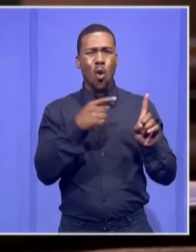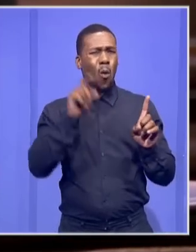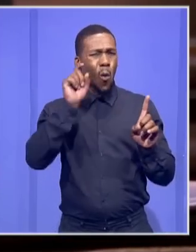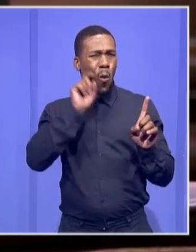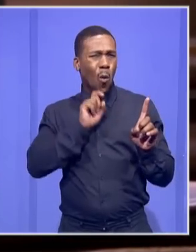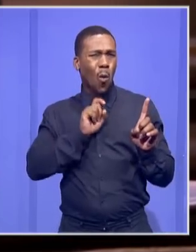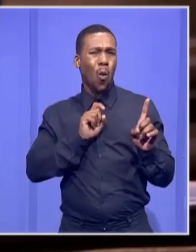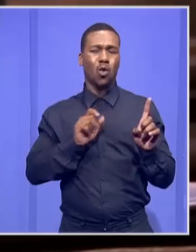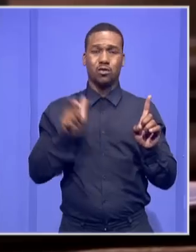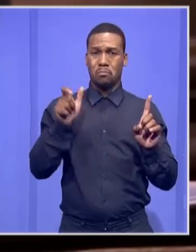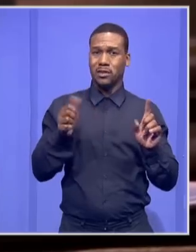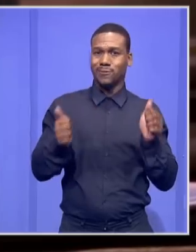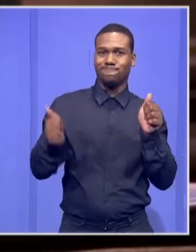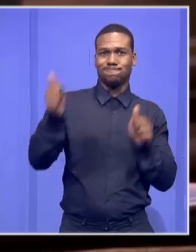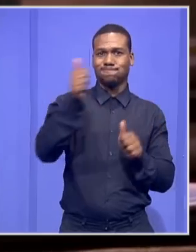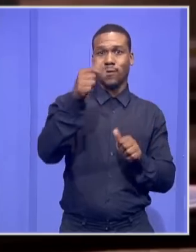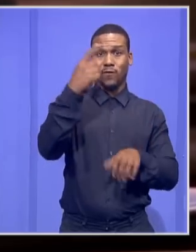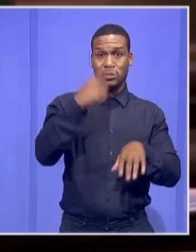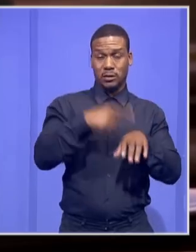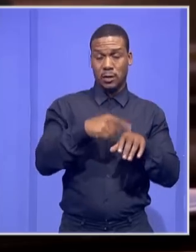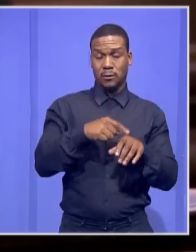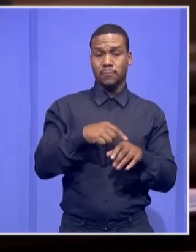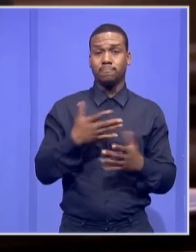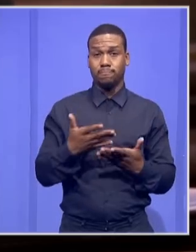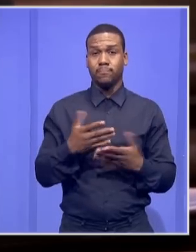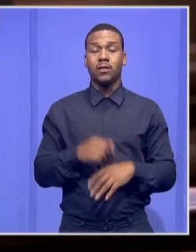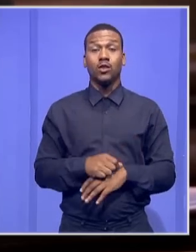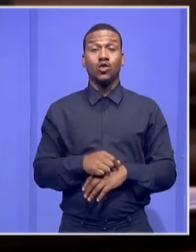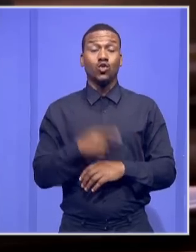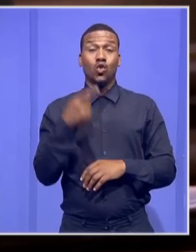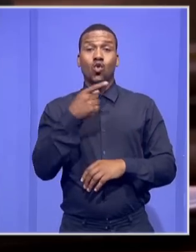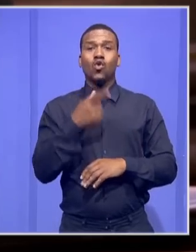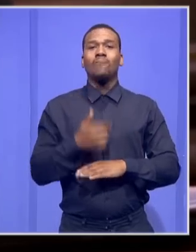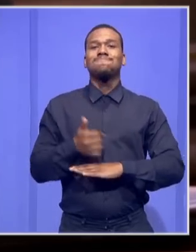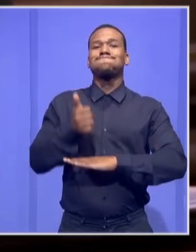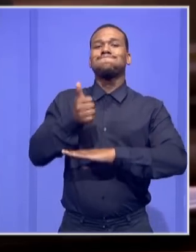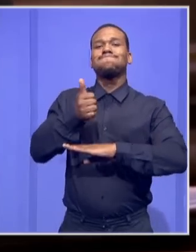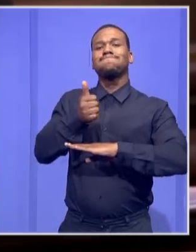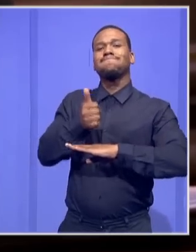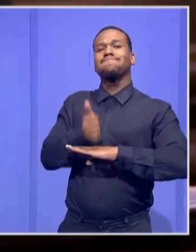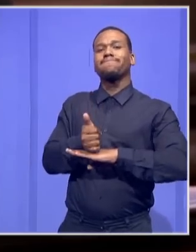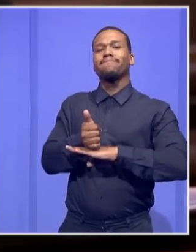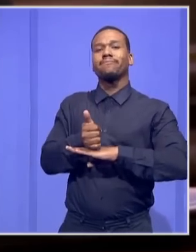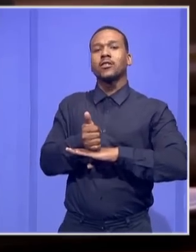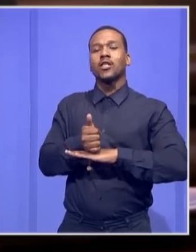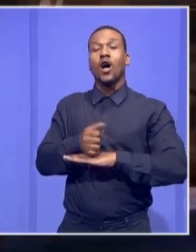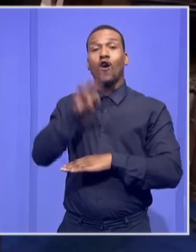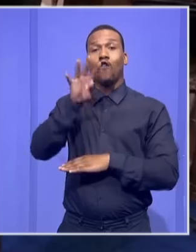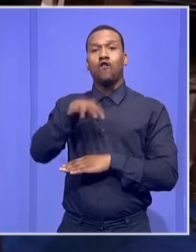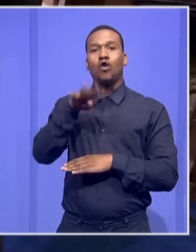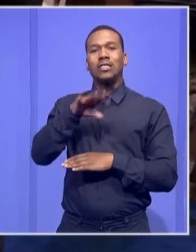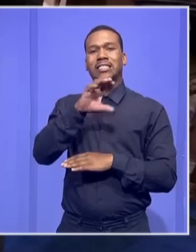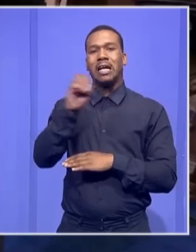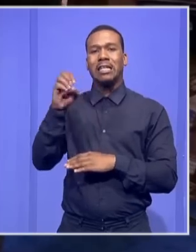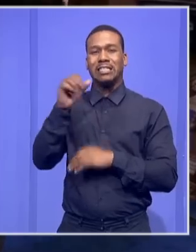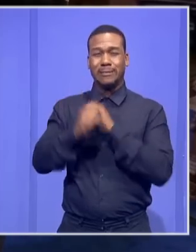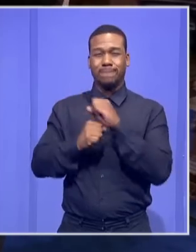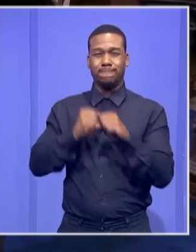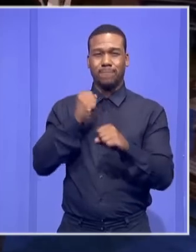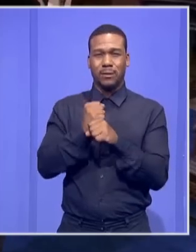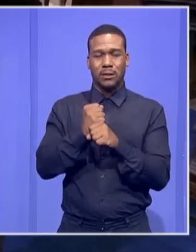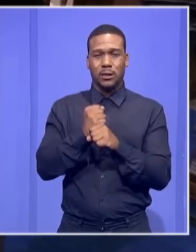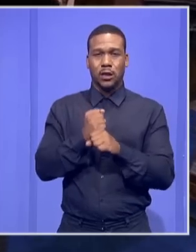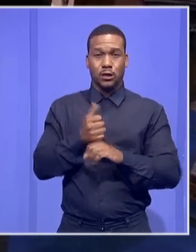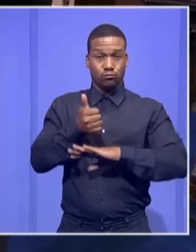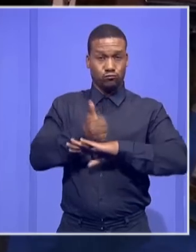placed on his head as he sits upon the 14th century throne at London's Westminster Abbey. As you can hear there in